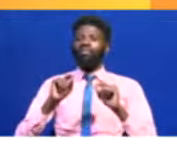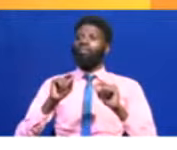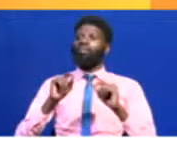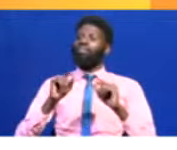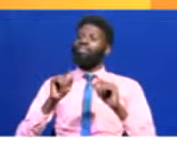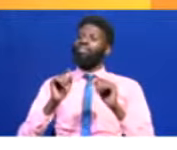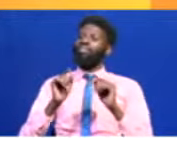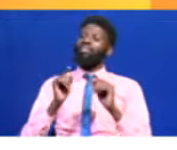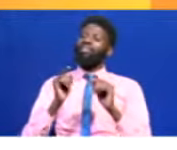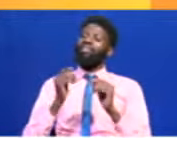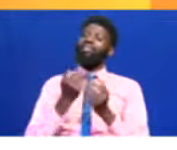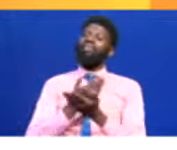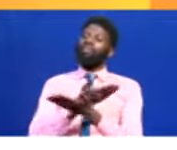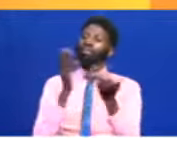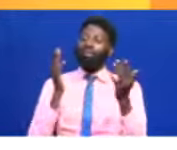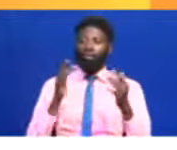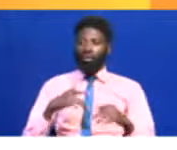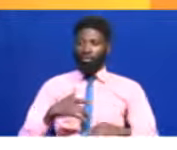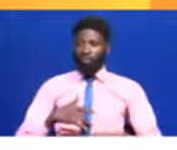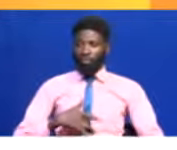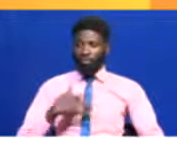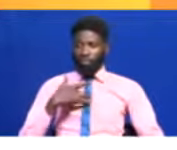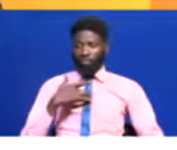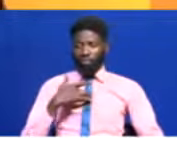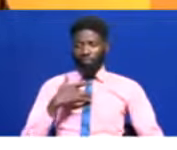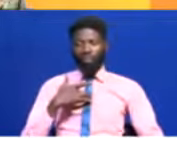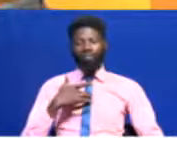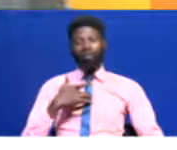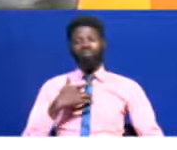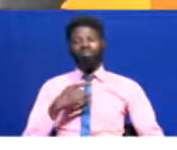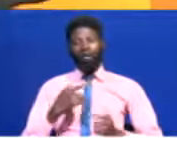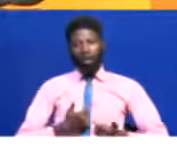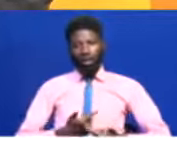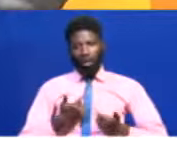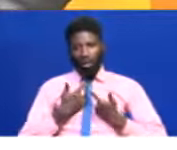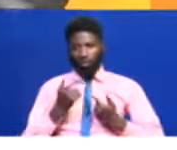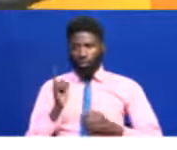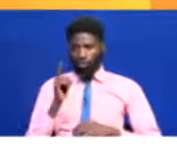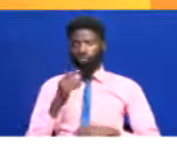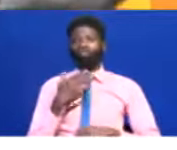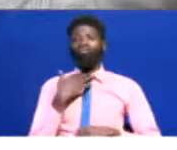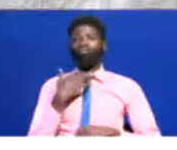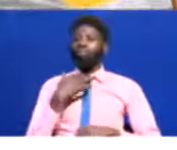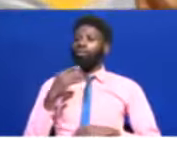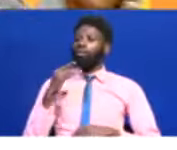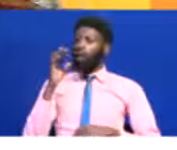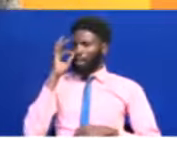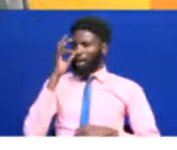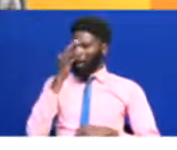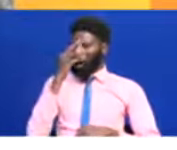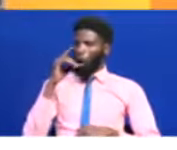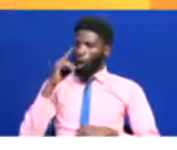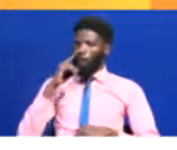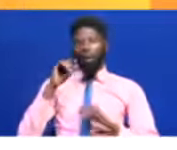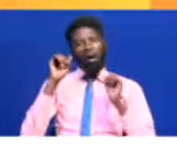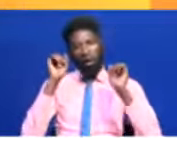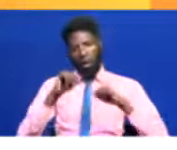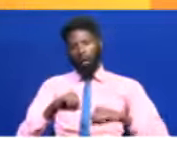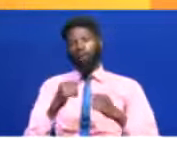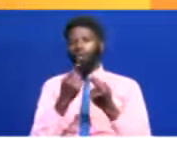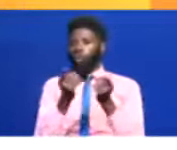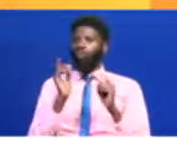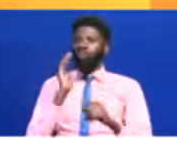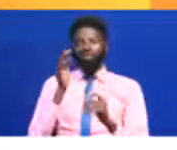live in Nairobi and you feel your rural home is Njeru, that's where you want to have a home, you can buy there. So you'll all be